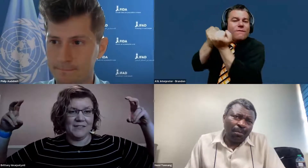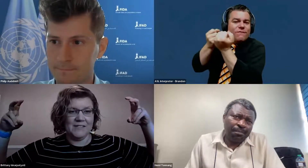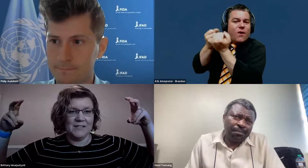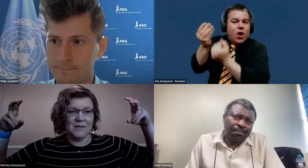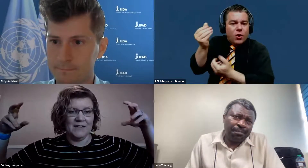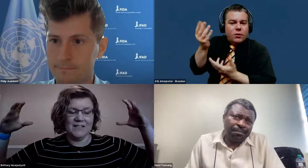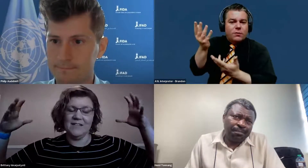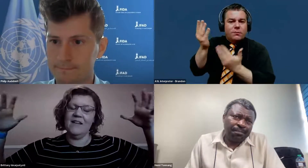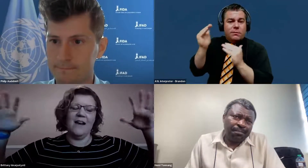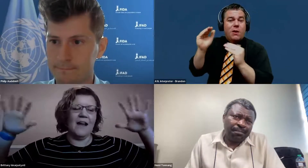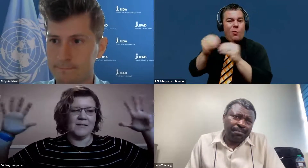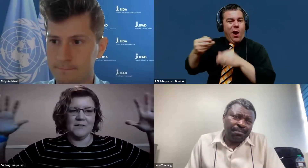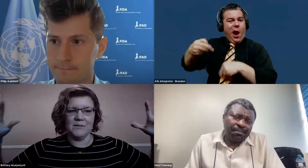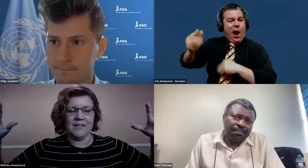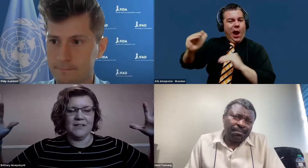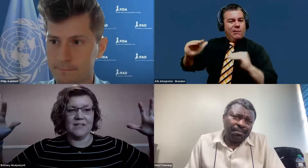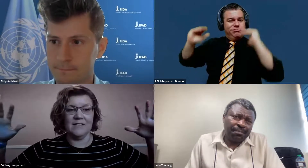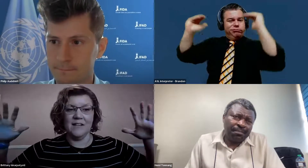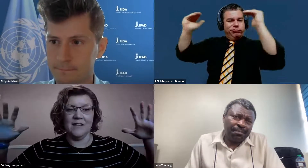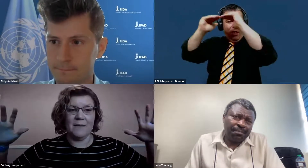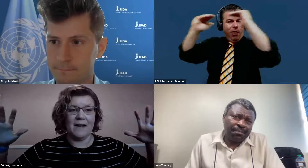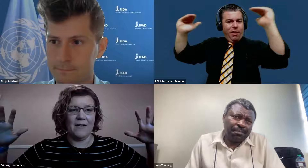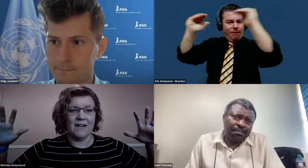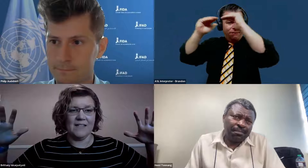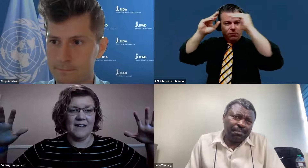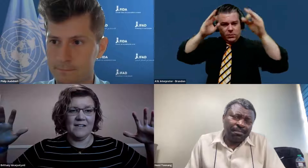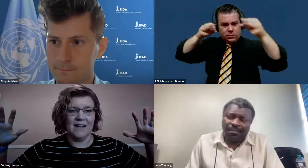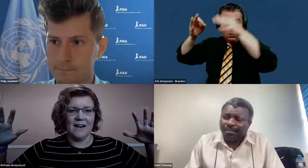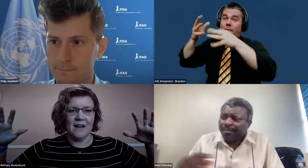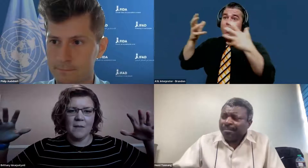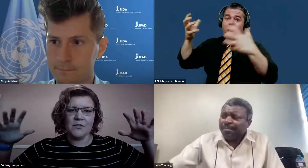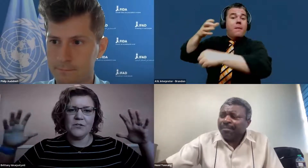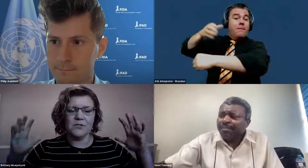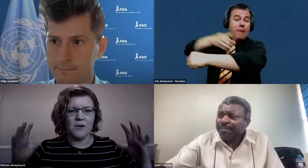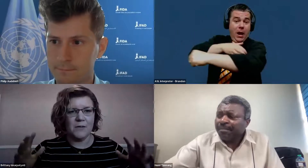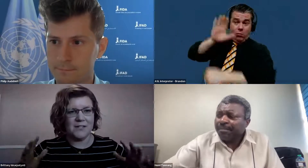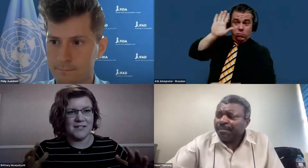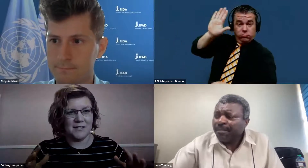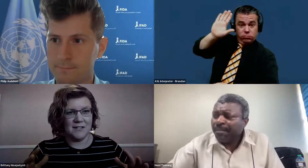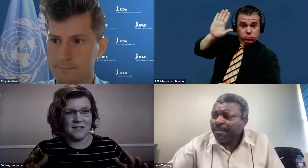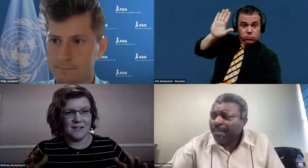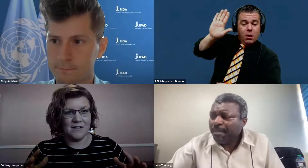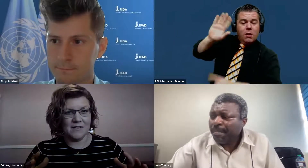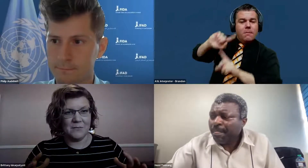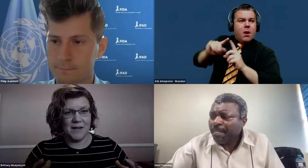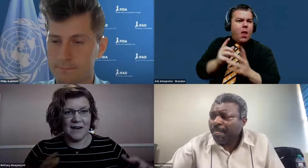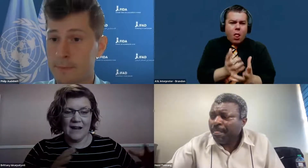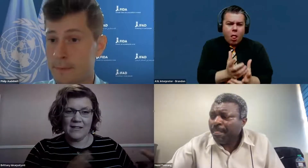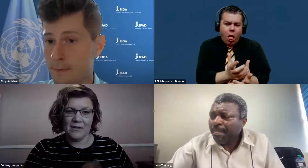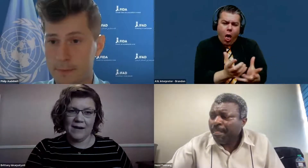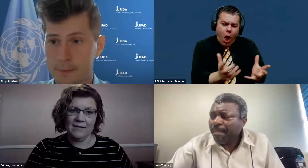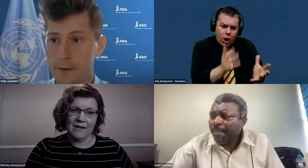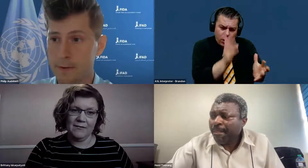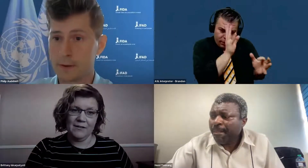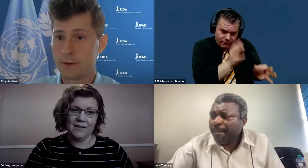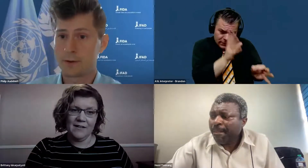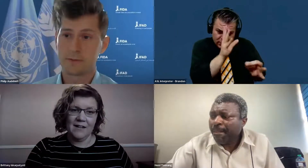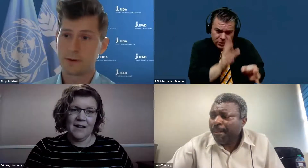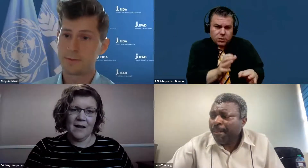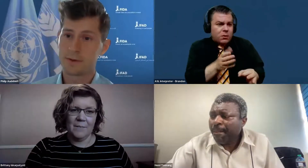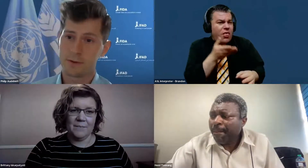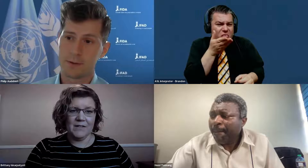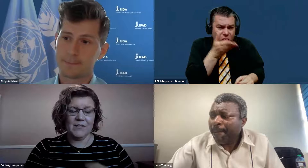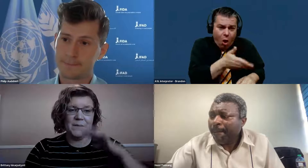higher level decision makers. And absolutely, there's a lot of power that is held in that, but so much decision is also made at the ground